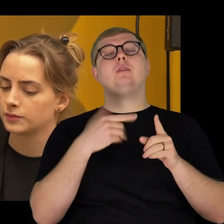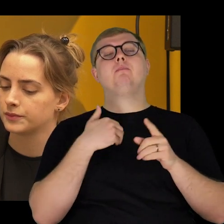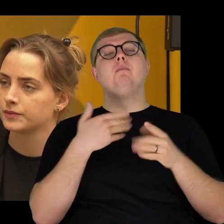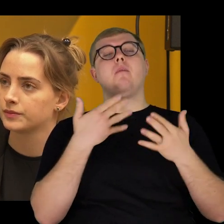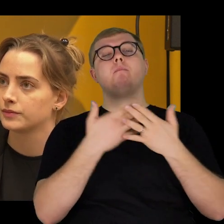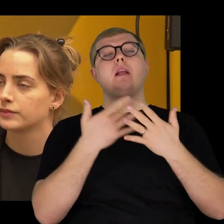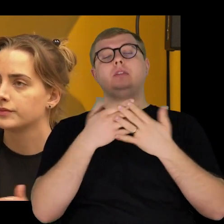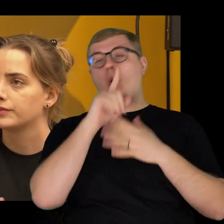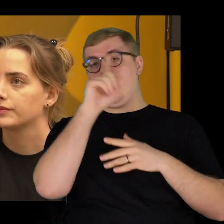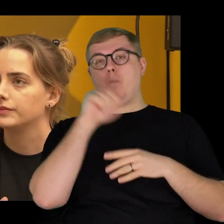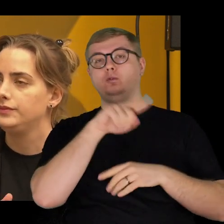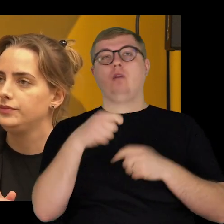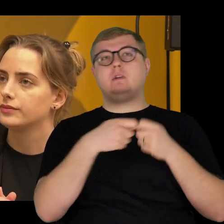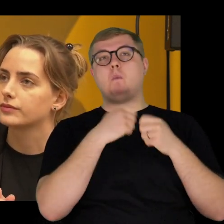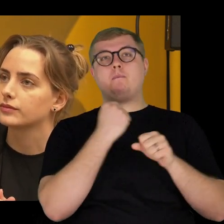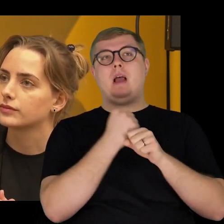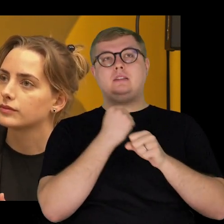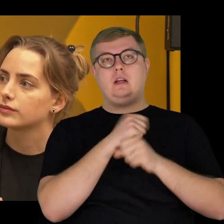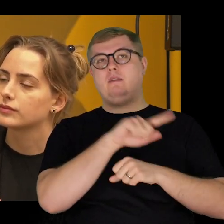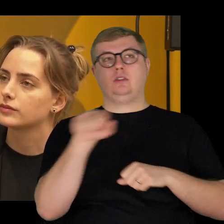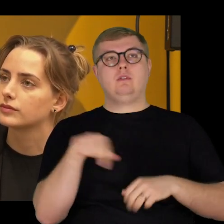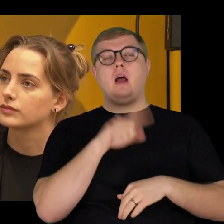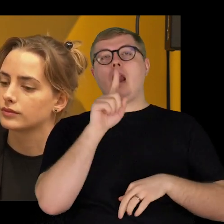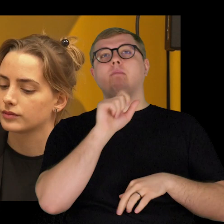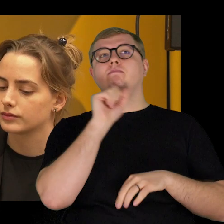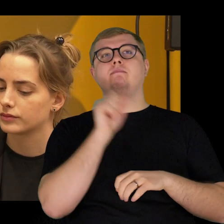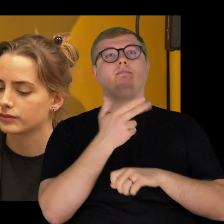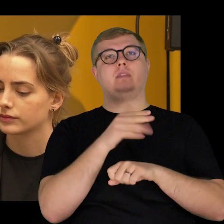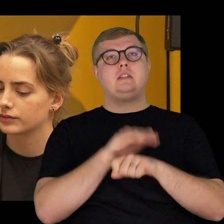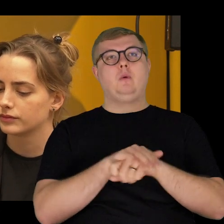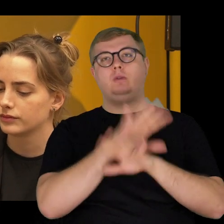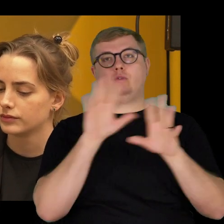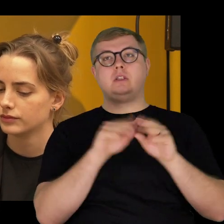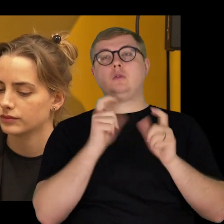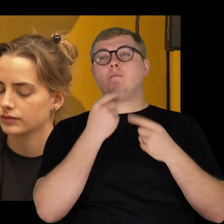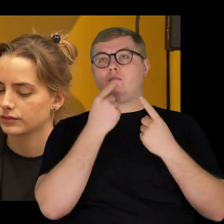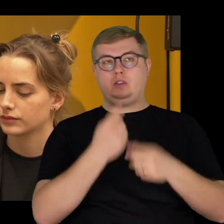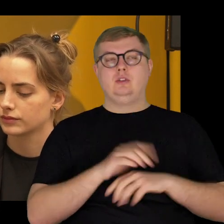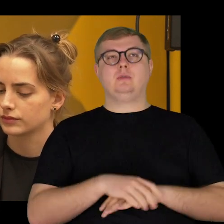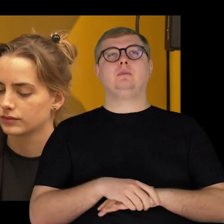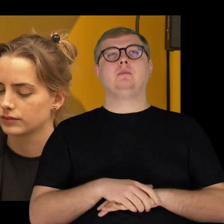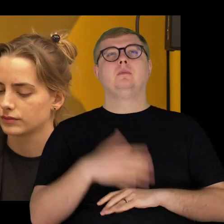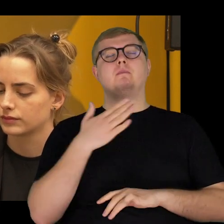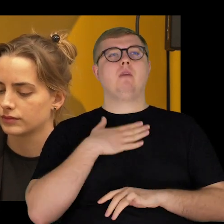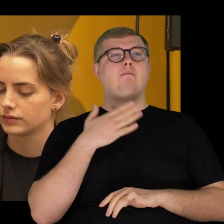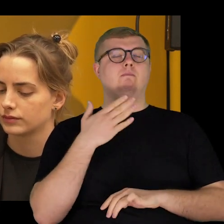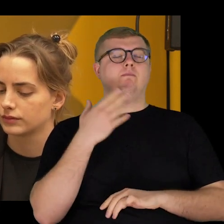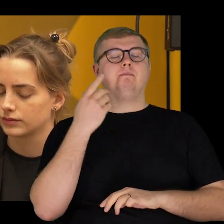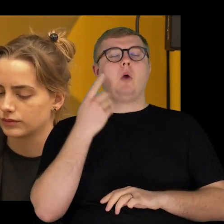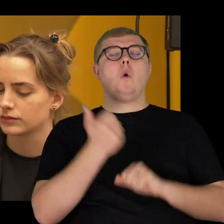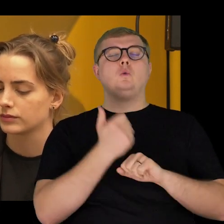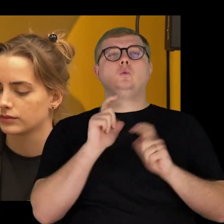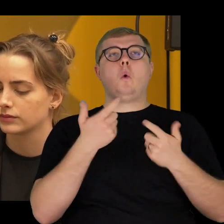in the botanical garden, but they might not agree to everything what we just said. I mean, that they are also like, that's